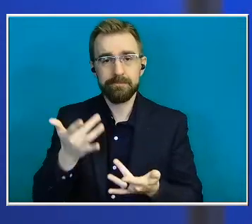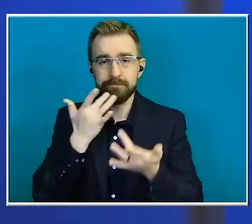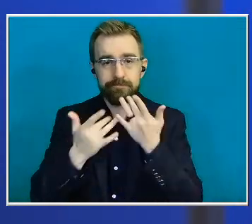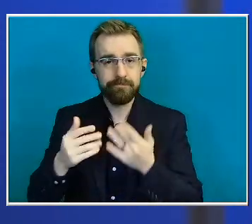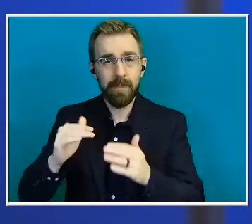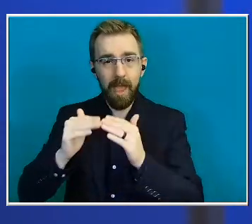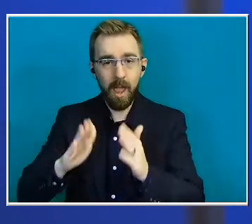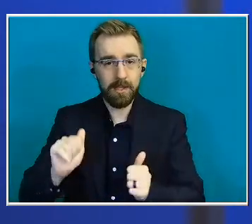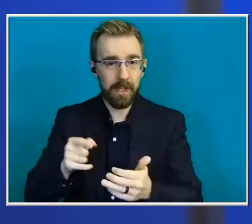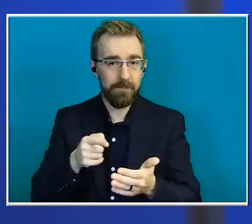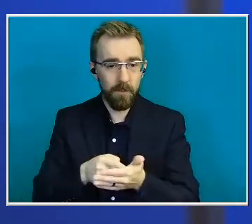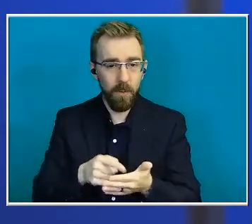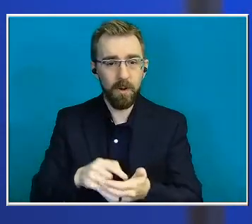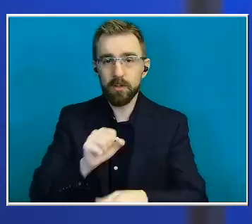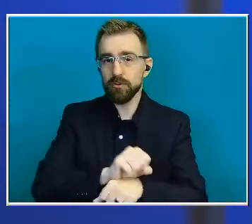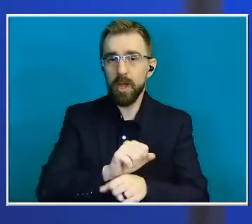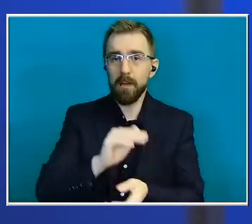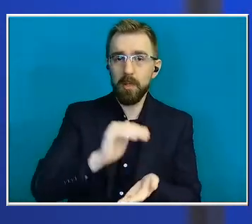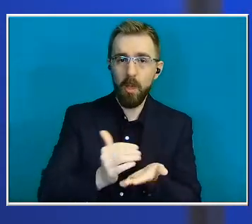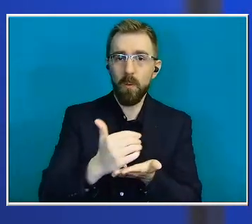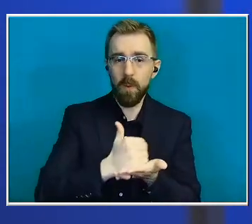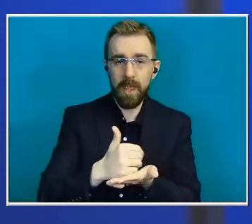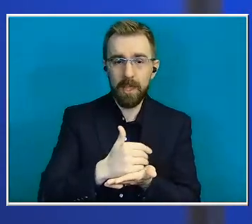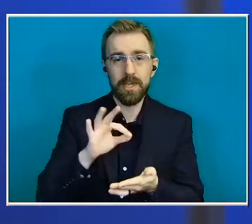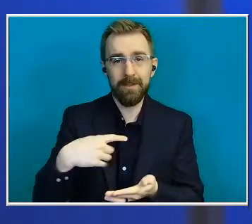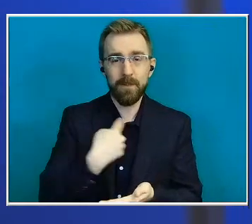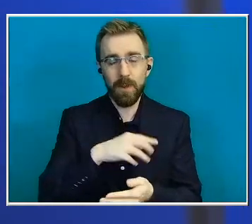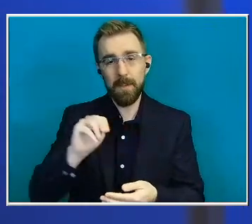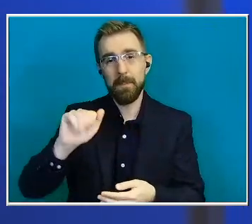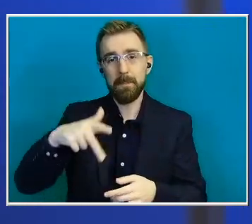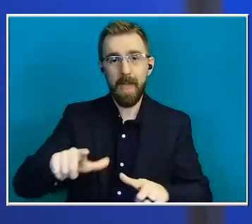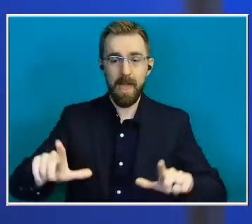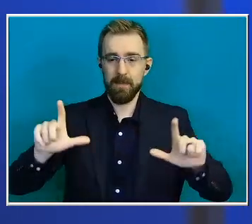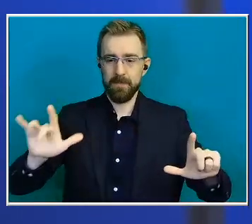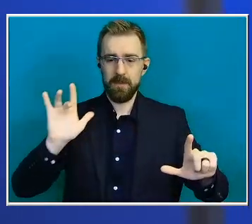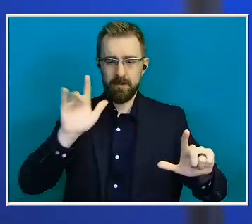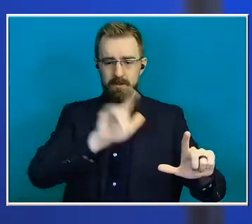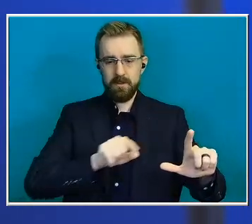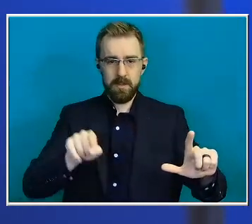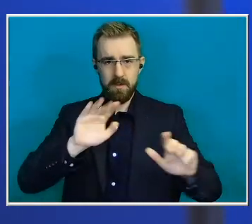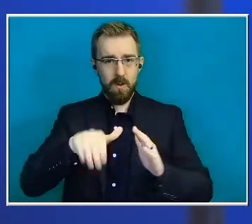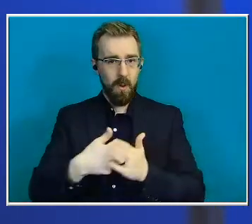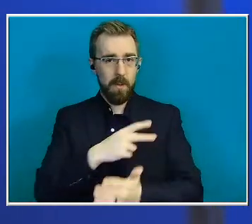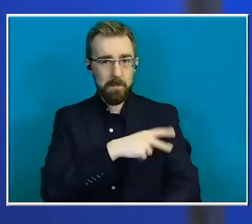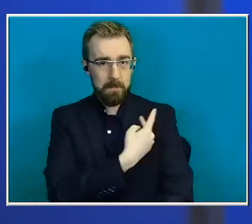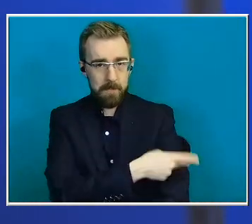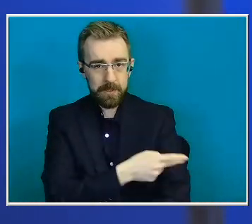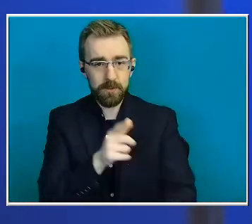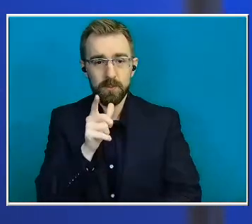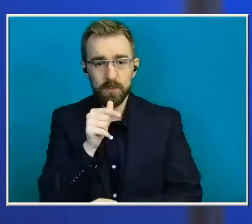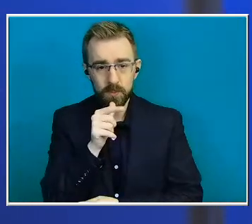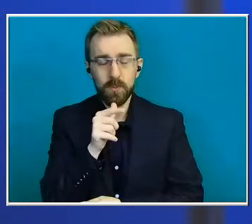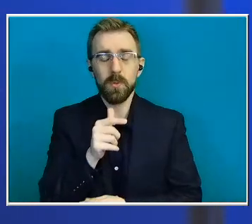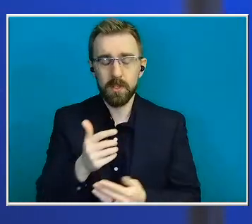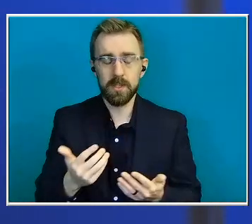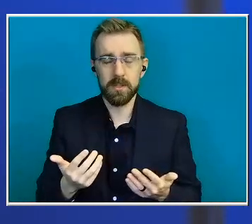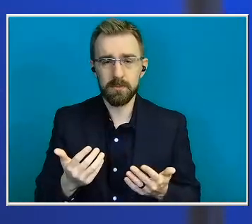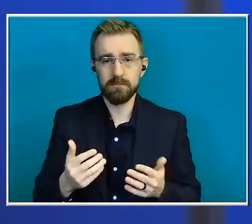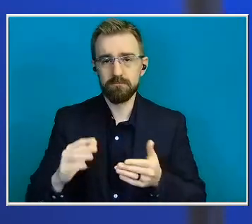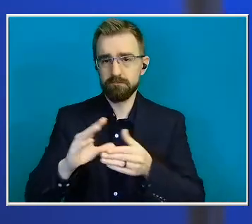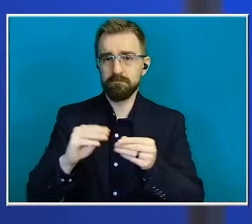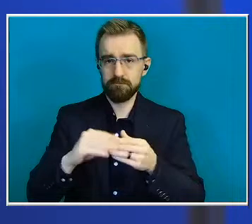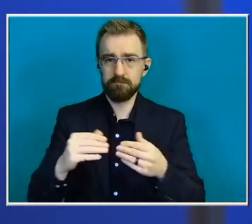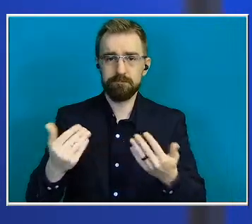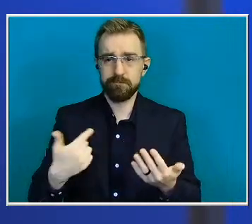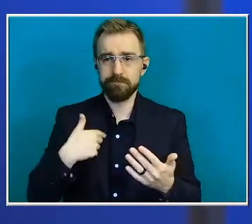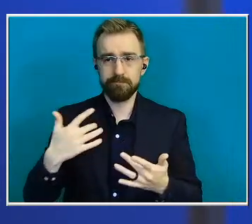low-wage jobs. If we map, and we have done this, all of our patients who indicate food insecurity, and we look